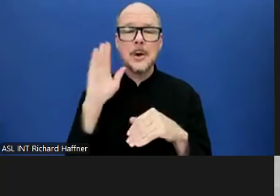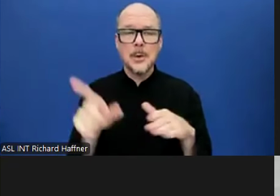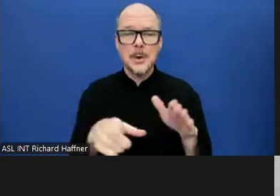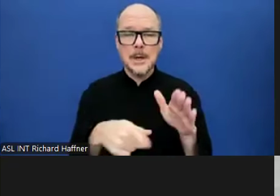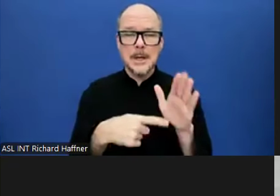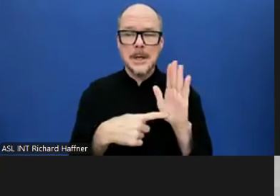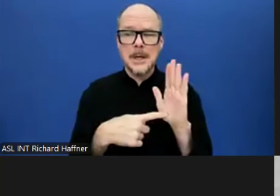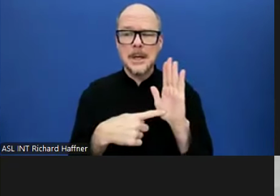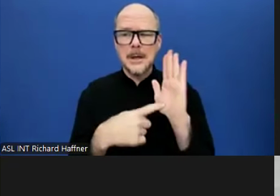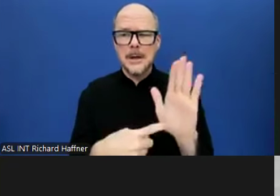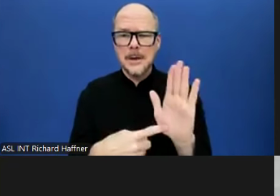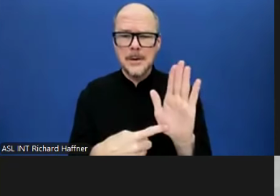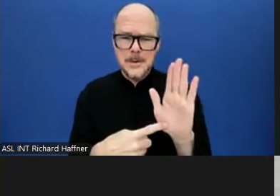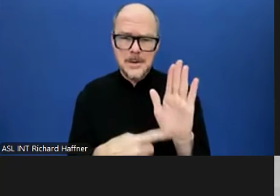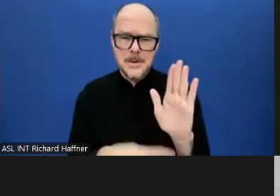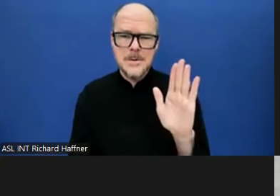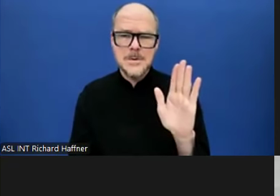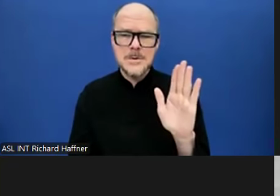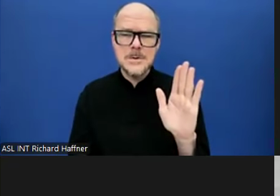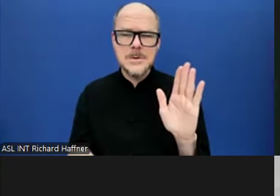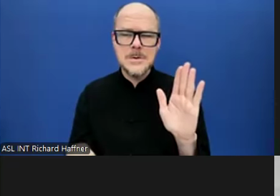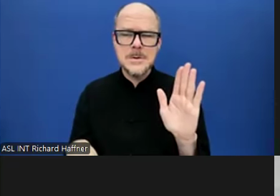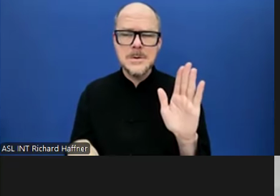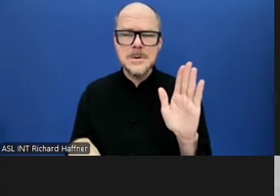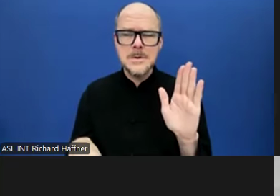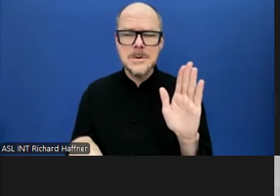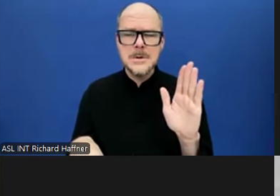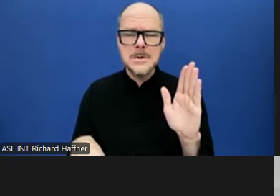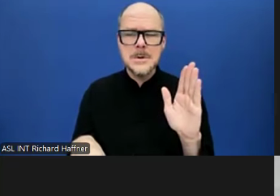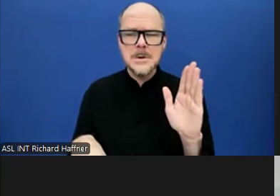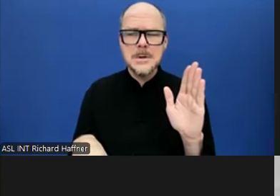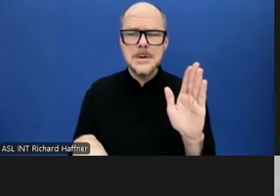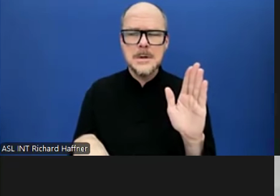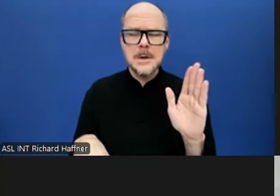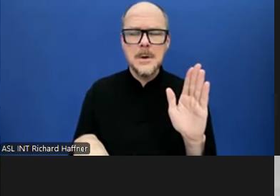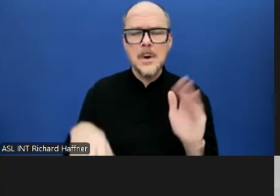You can email your public comment and it will be read aloud. And the email address is